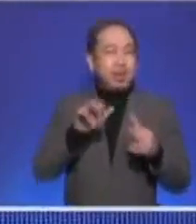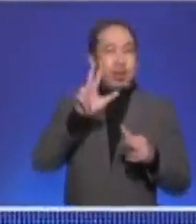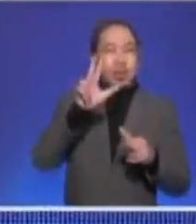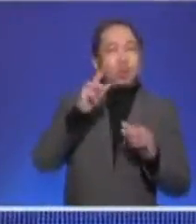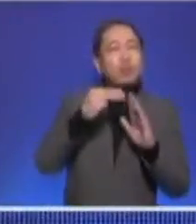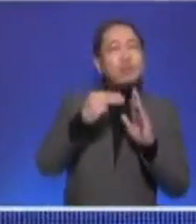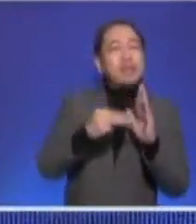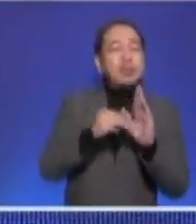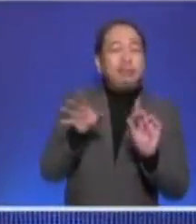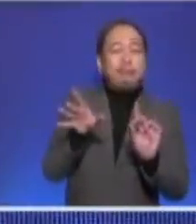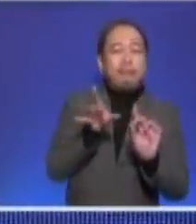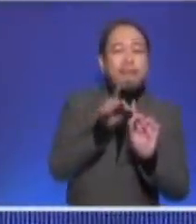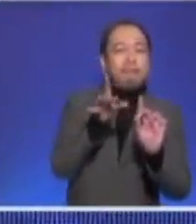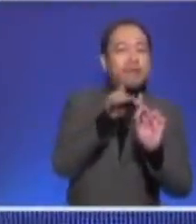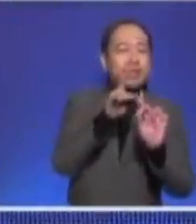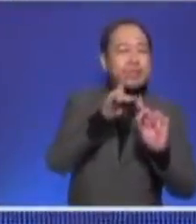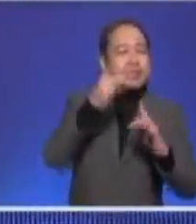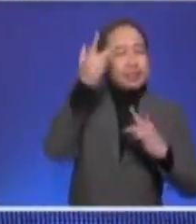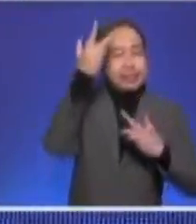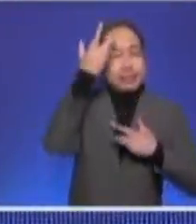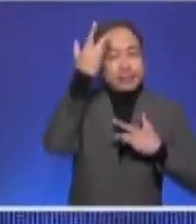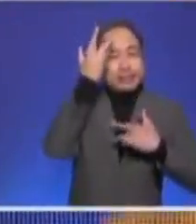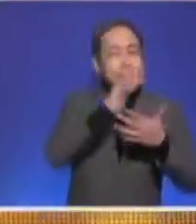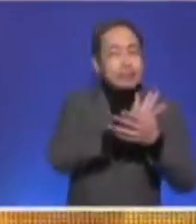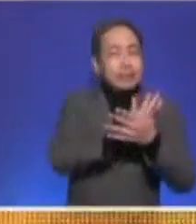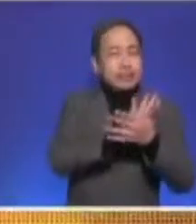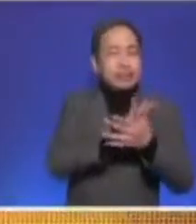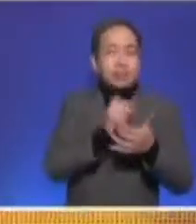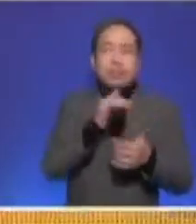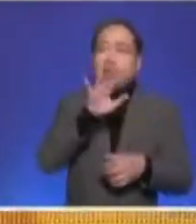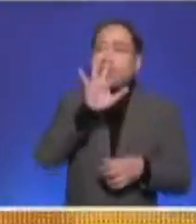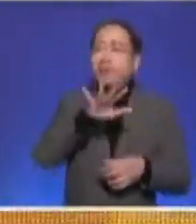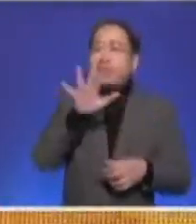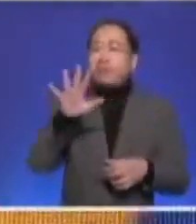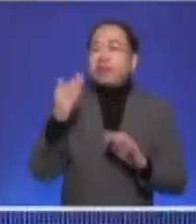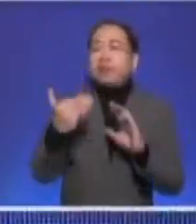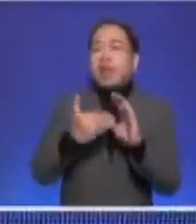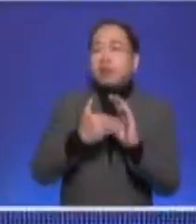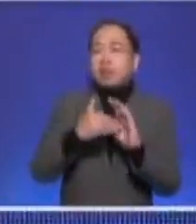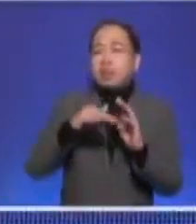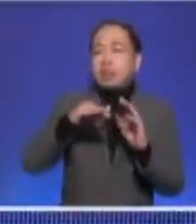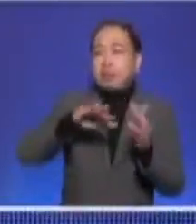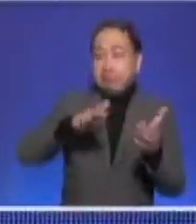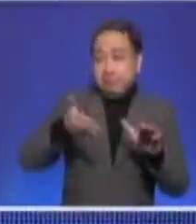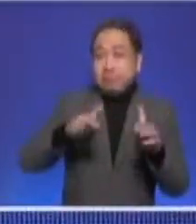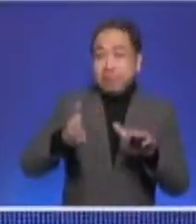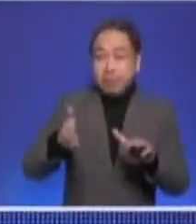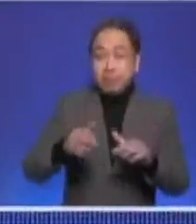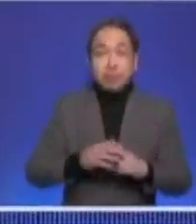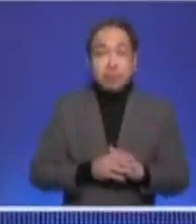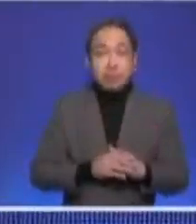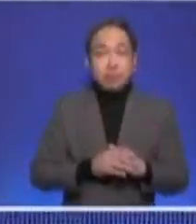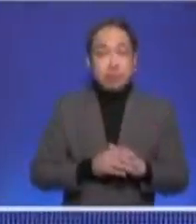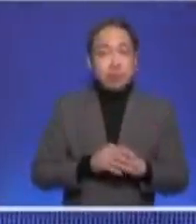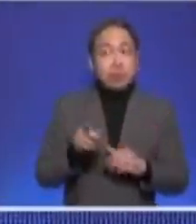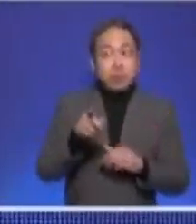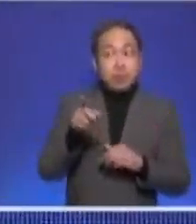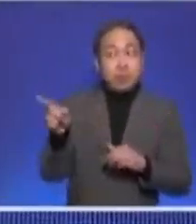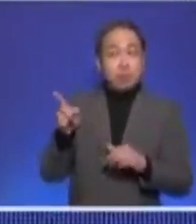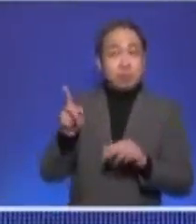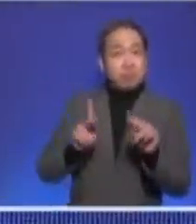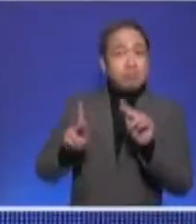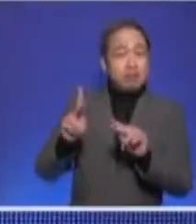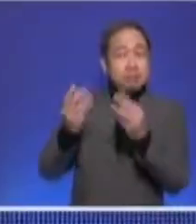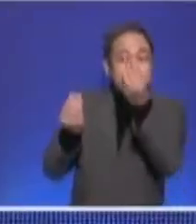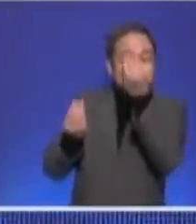no? And 55,000 deaths, no? According to some of my people that have